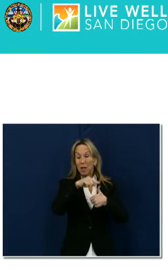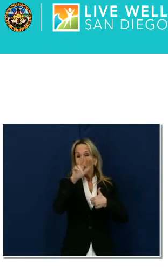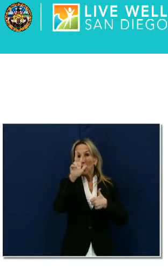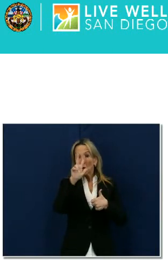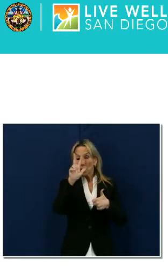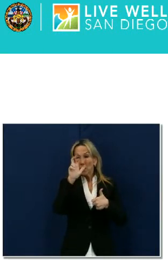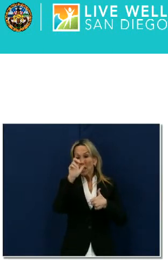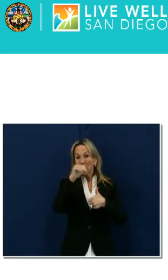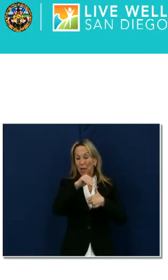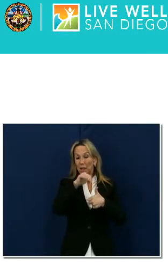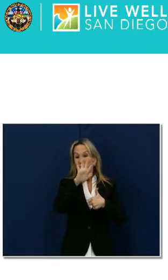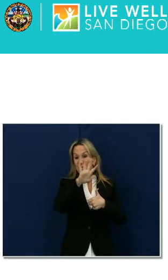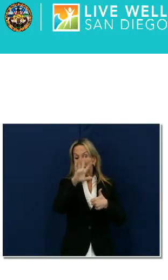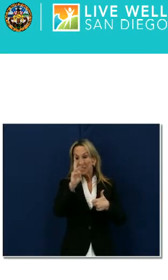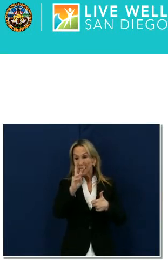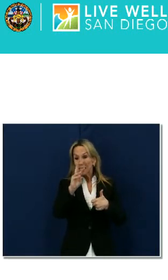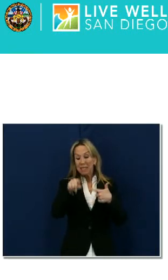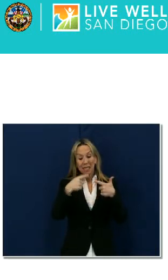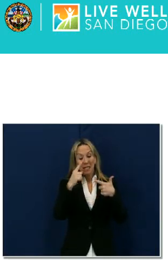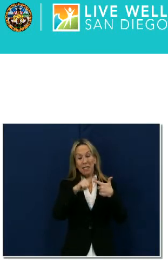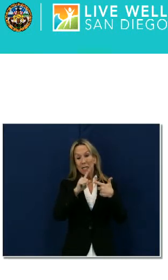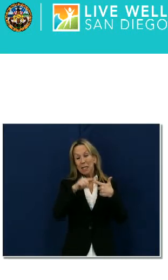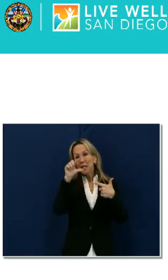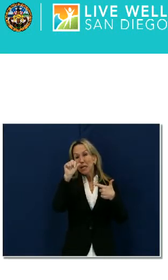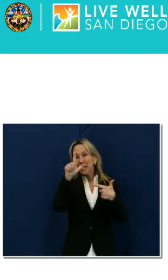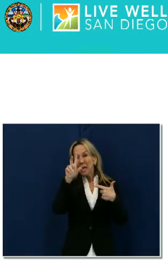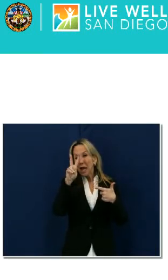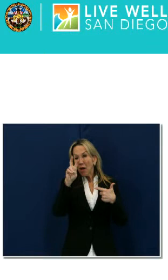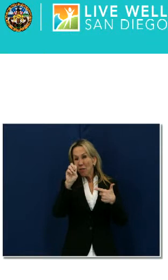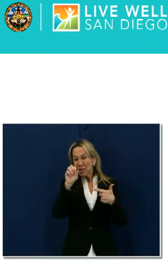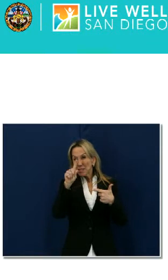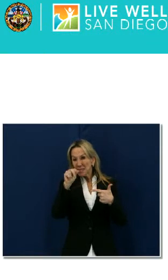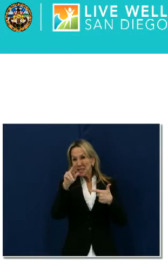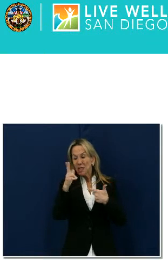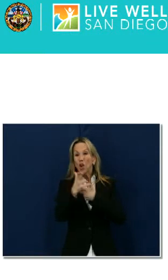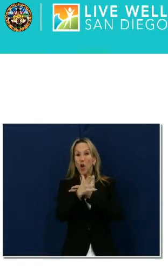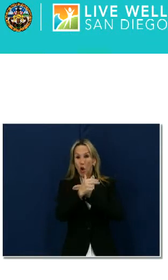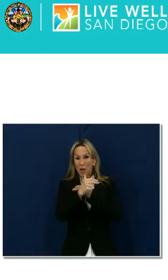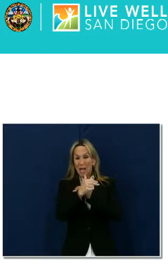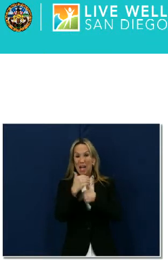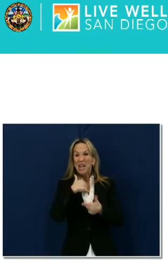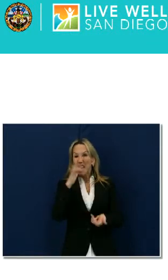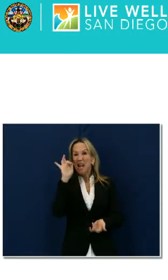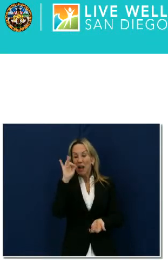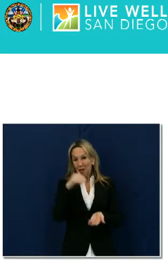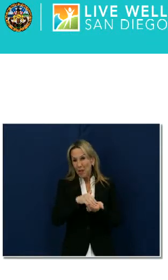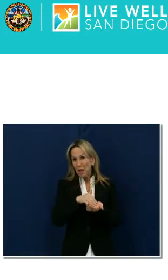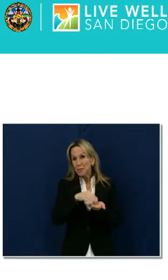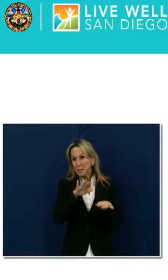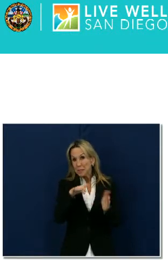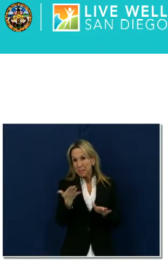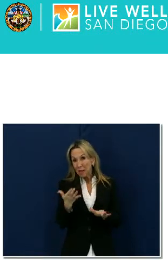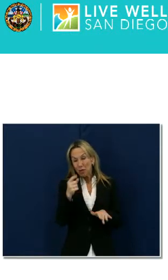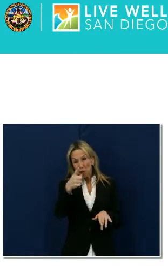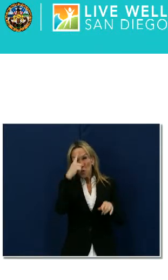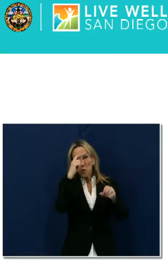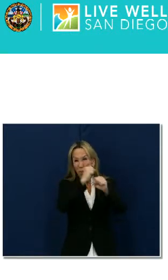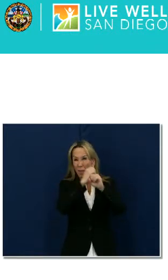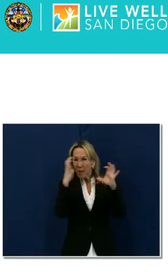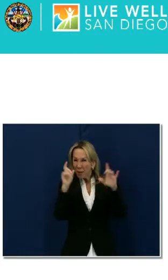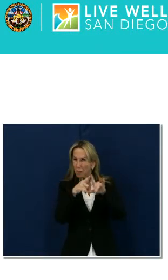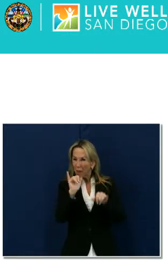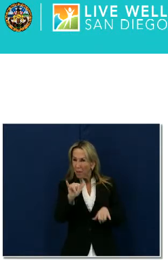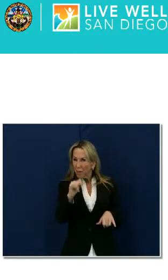3,650 deaths, and then the Galveston hurricane at 8,000 deaths. So think about that for a